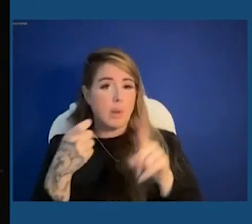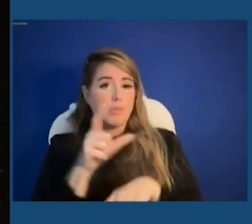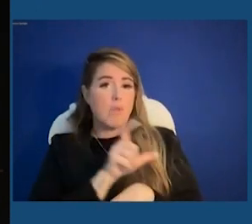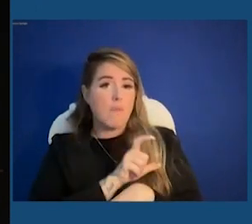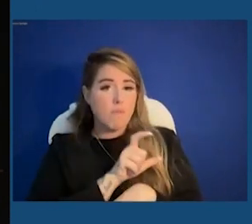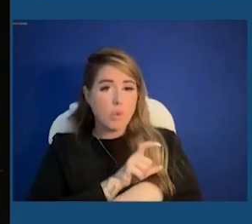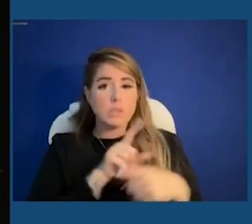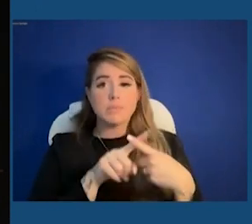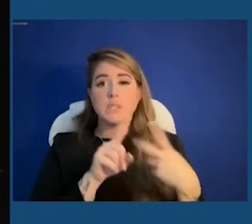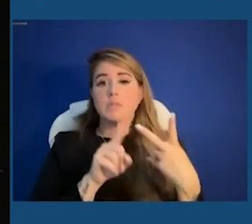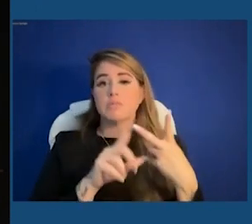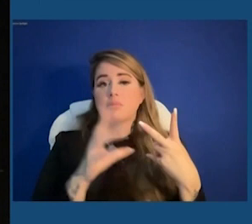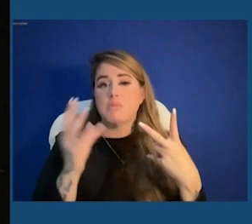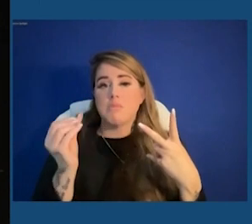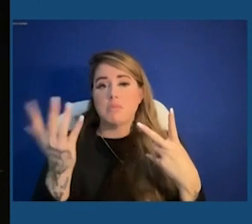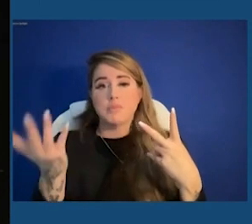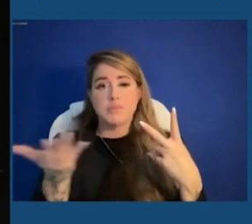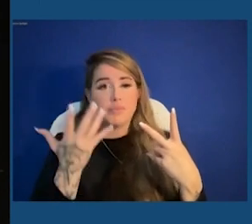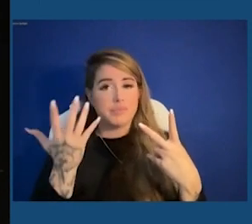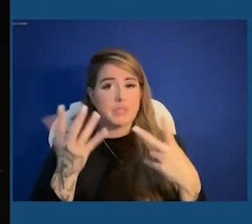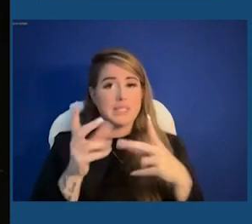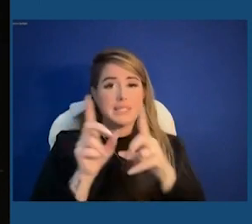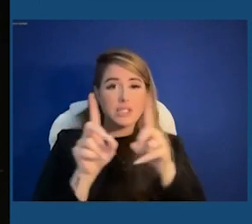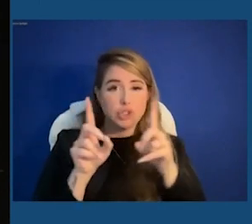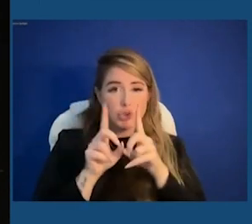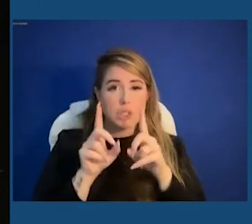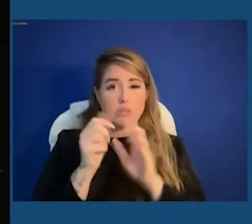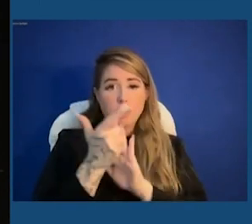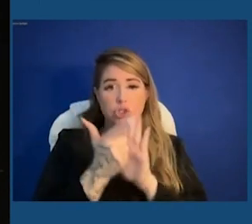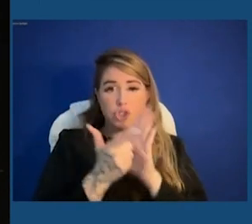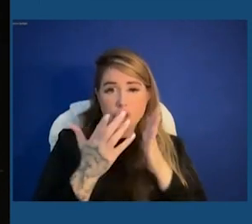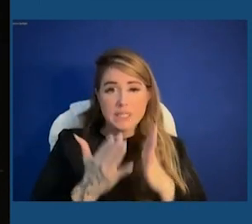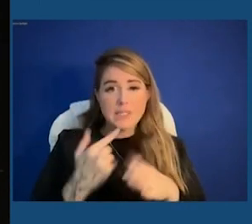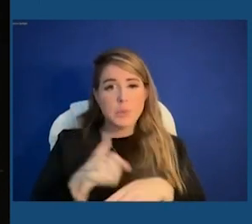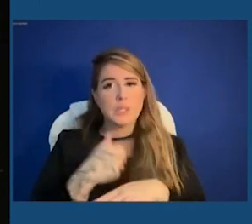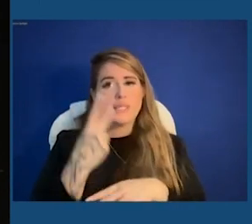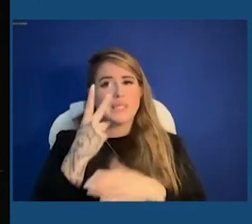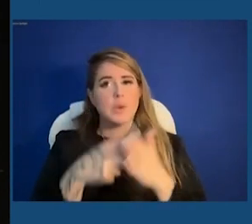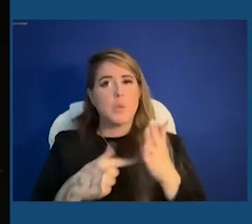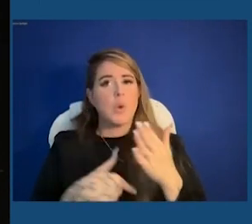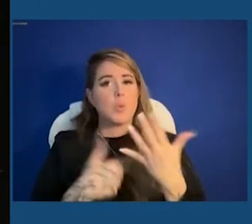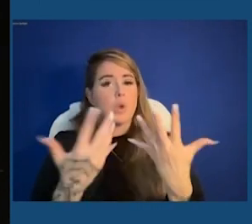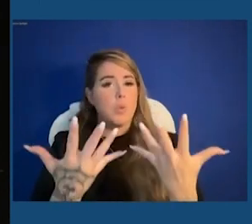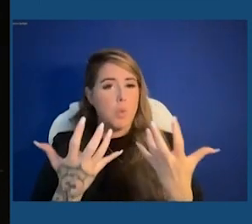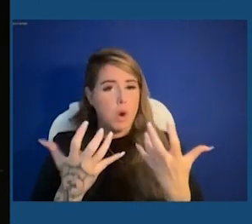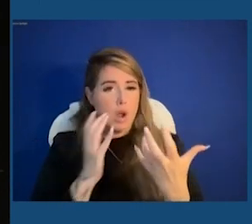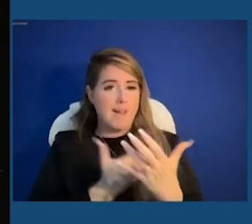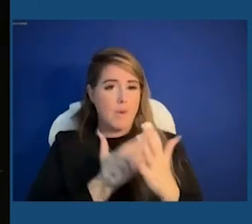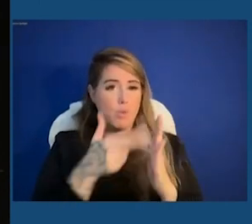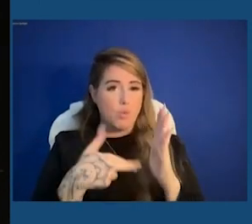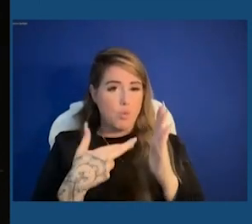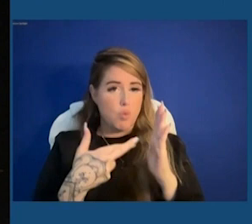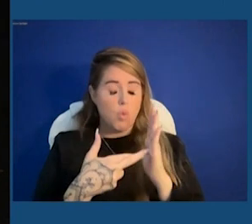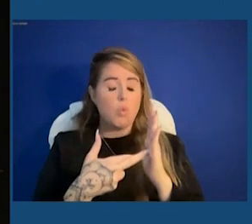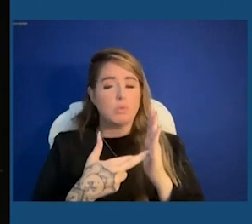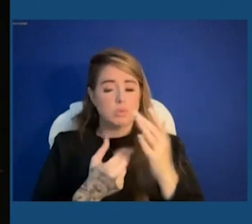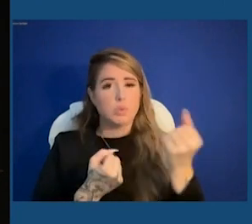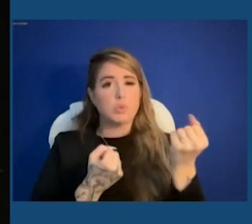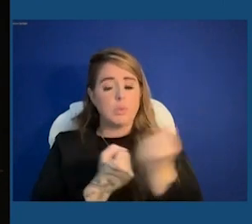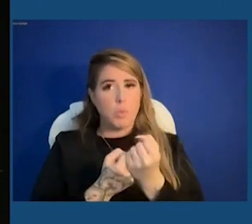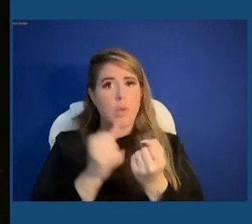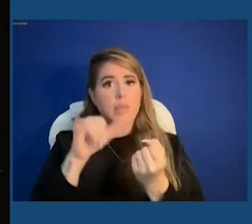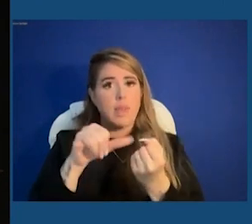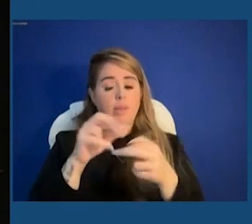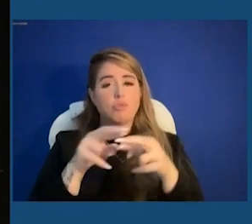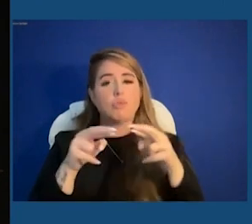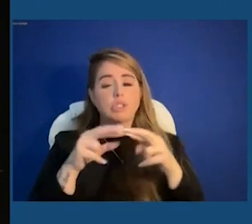enforcement, district attorneys, and what we want, our role in supporting that regional